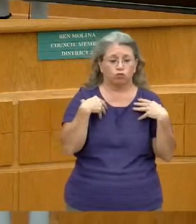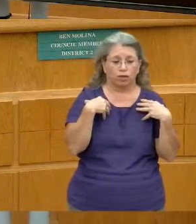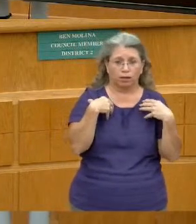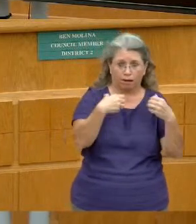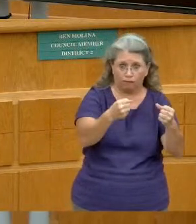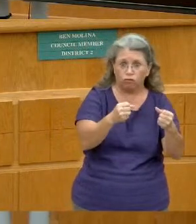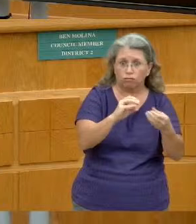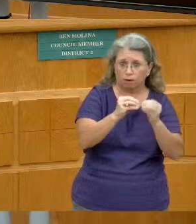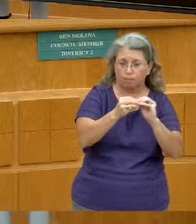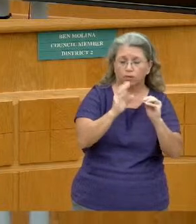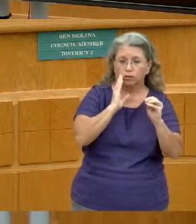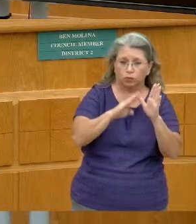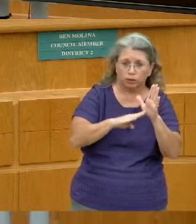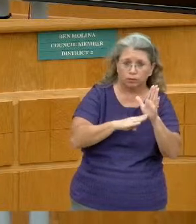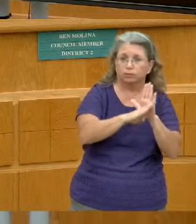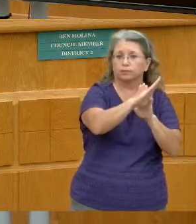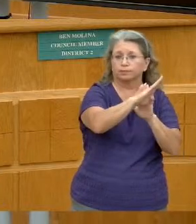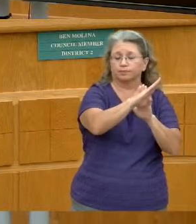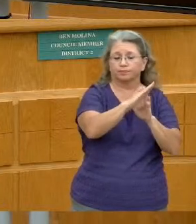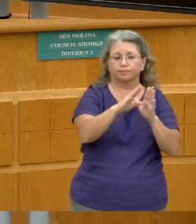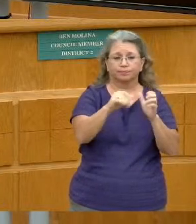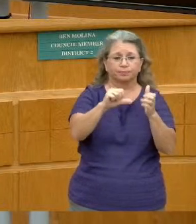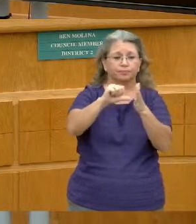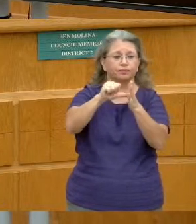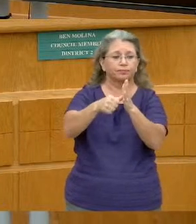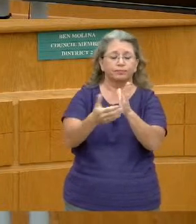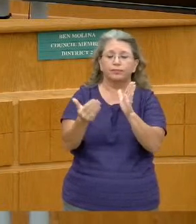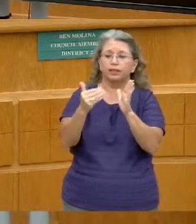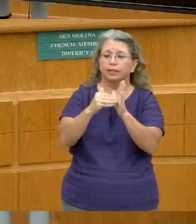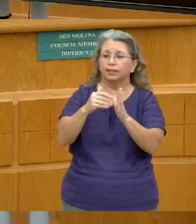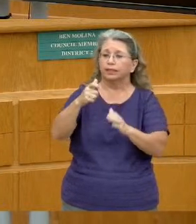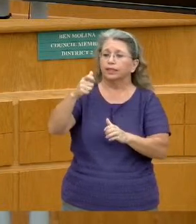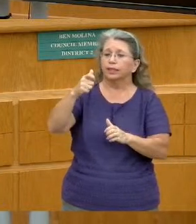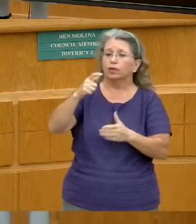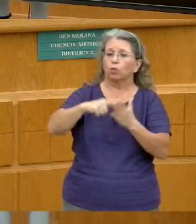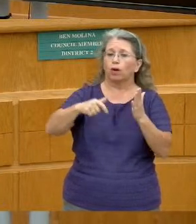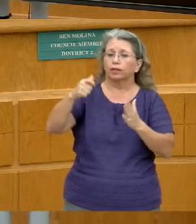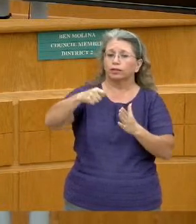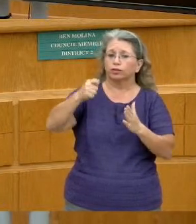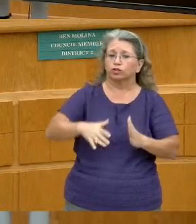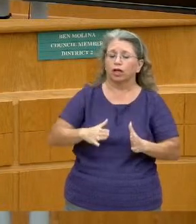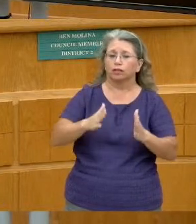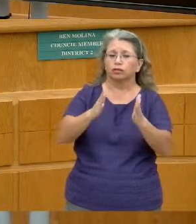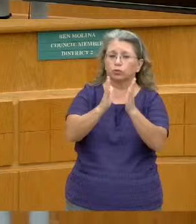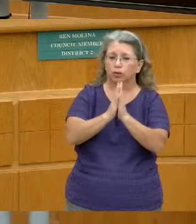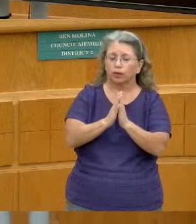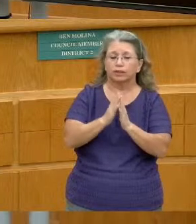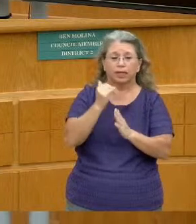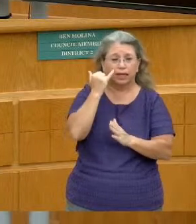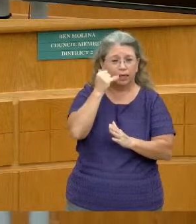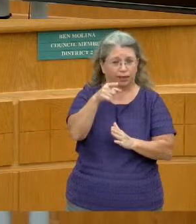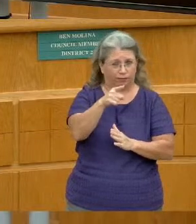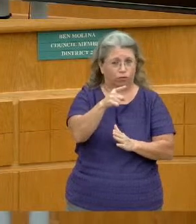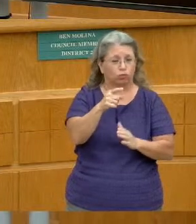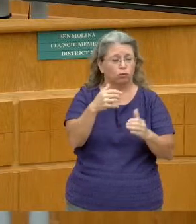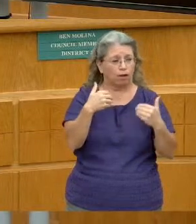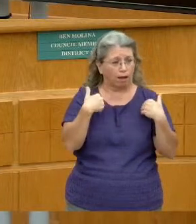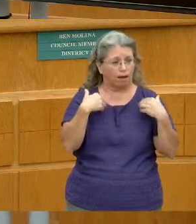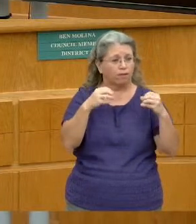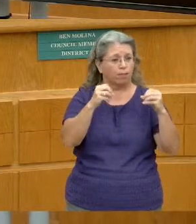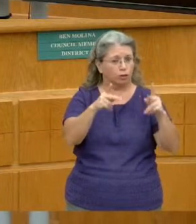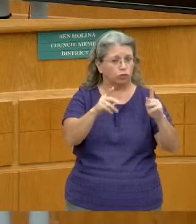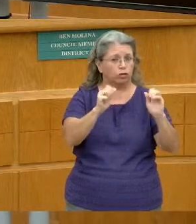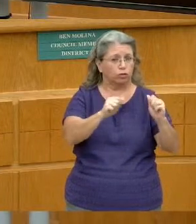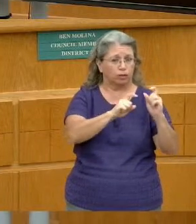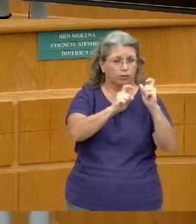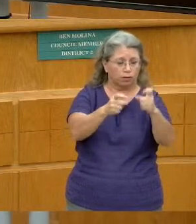as possible. And I'd like to reemphasize the judge's request that if you have the opportunity to go and donate